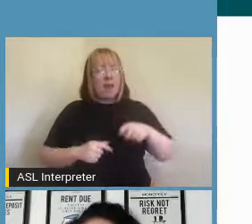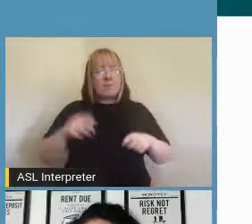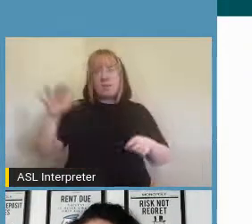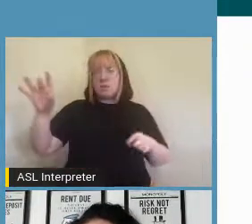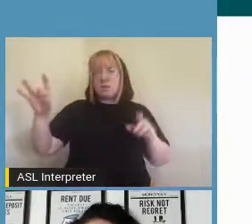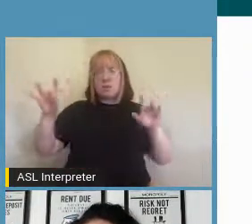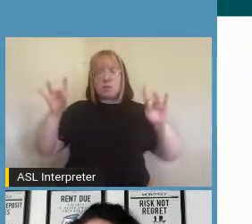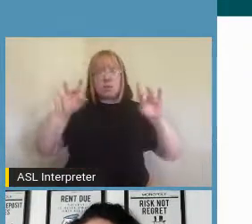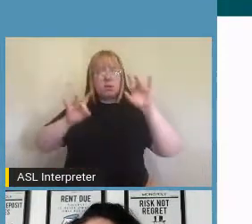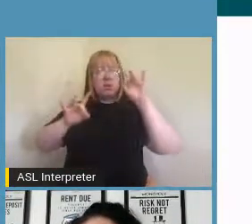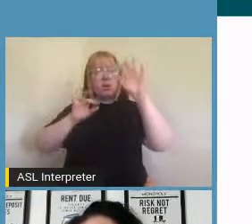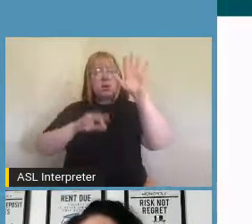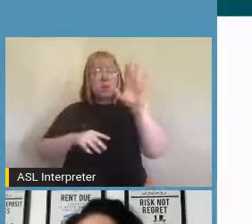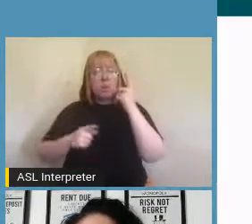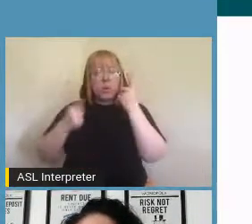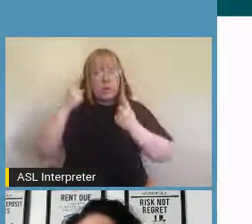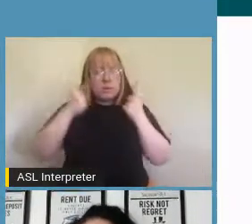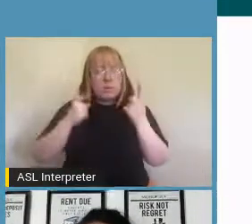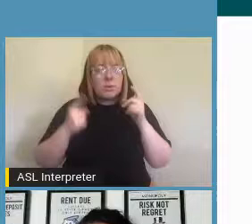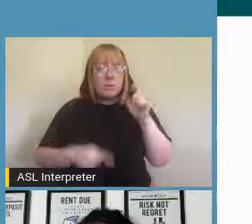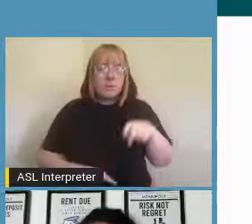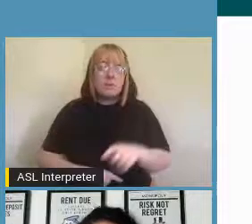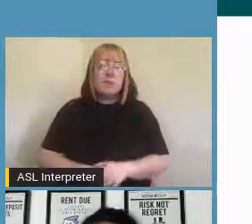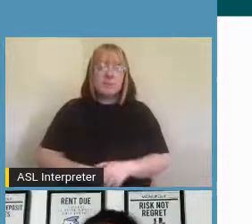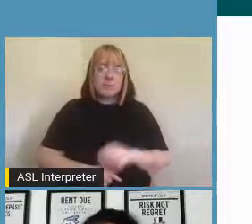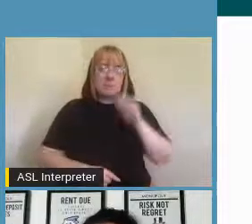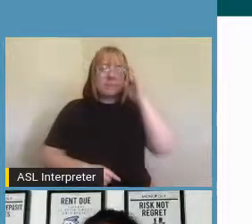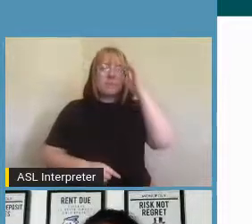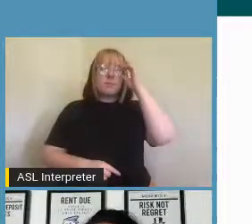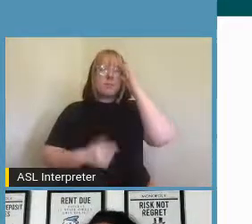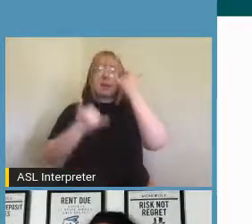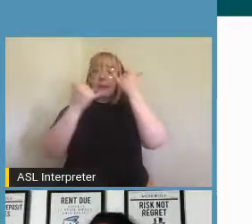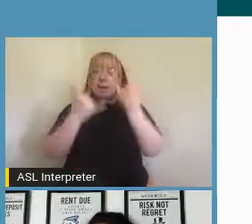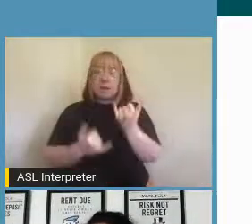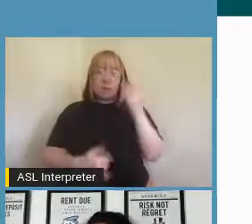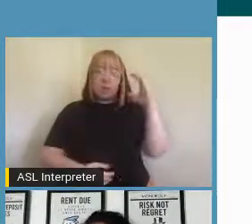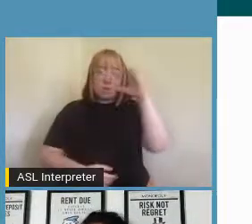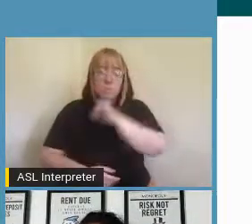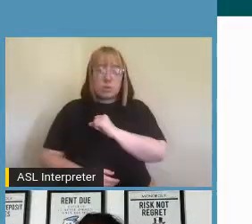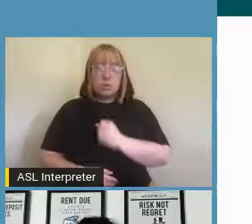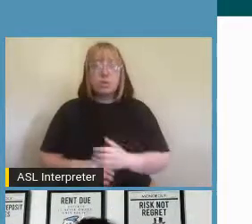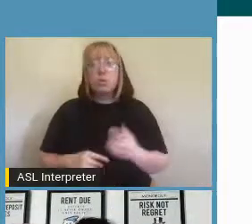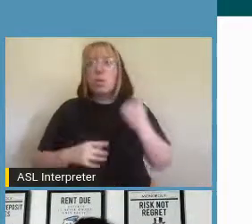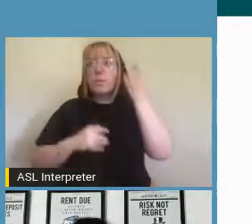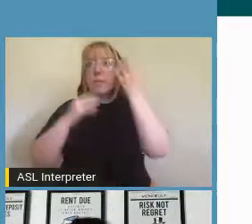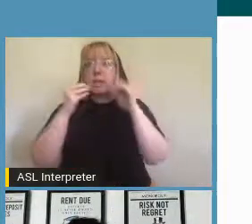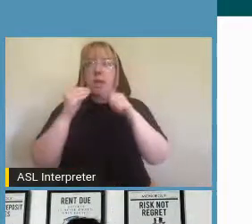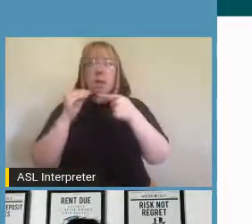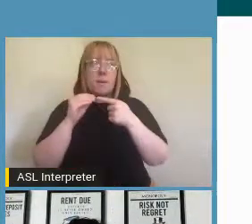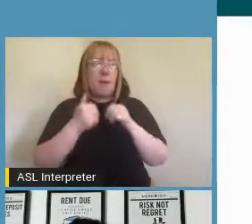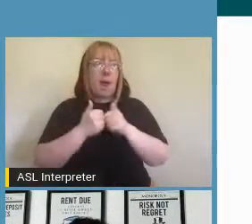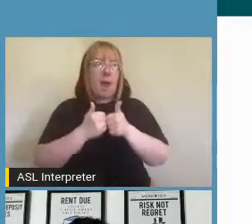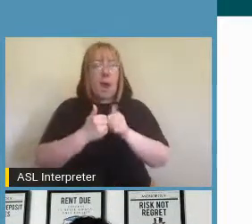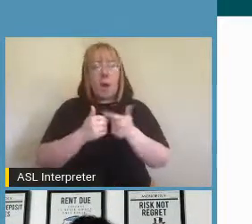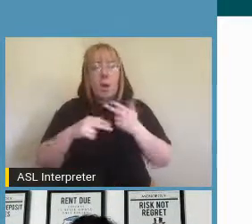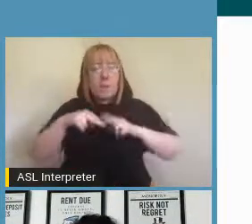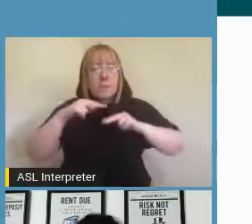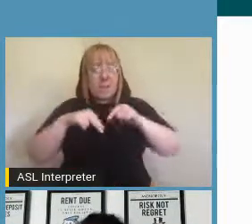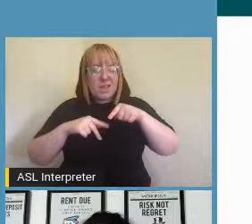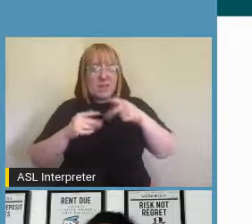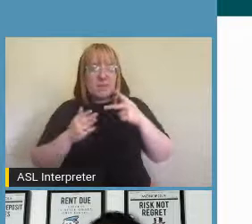a level 2 video. And so now let's just assume, okay, we're thinking about how we actually build this